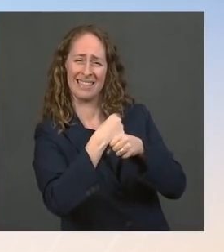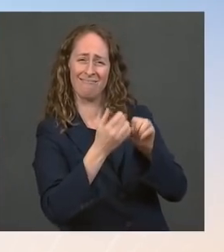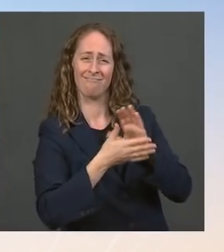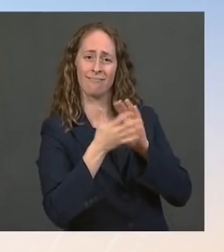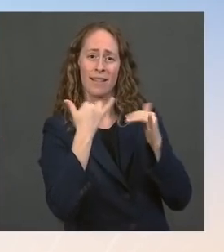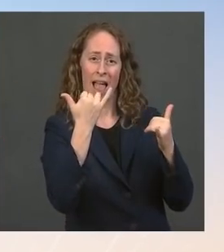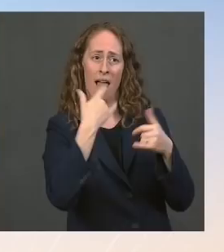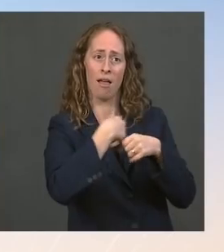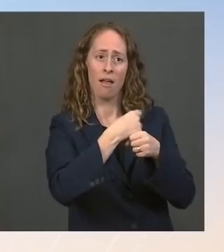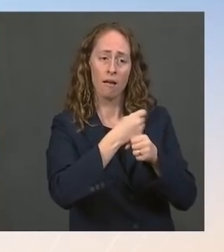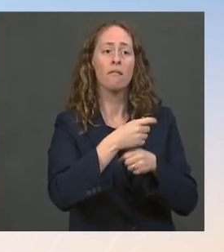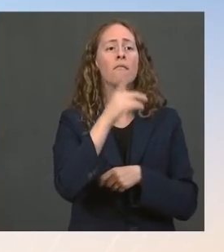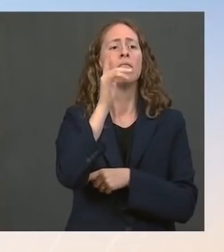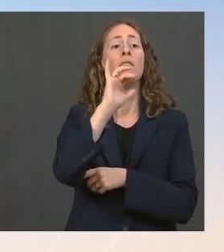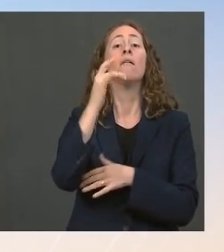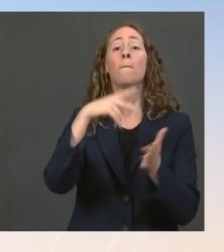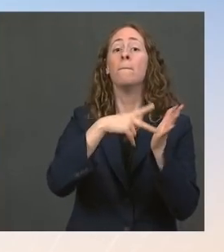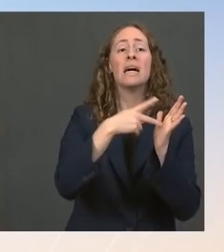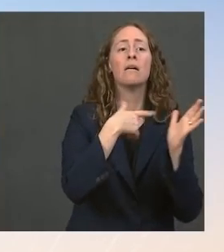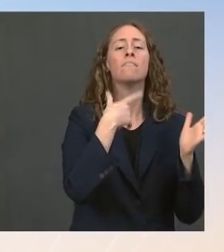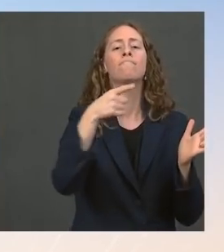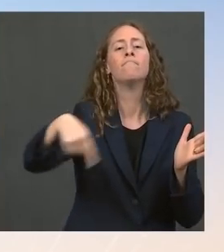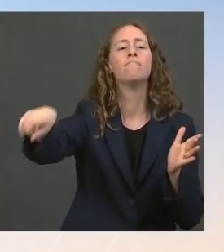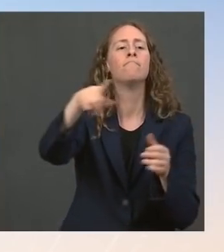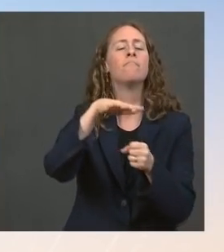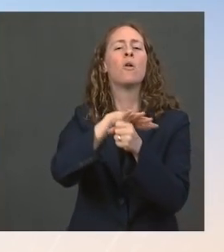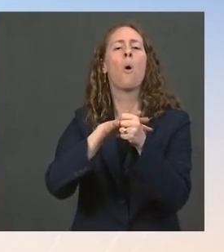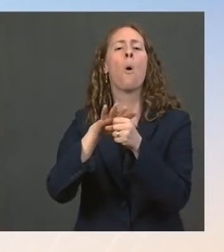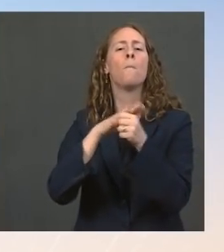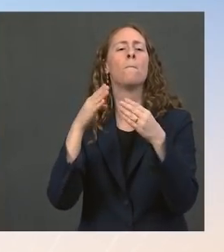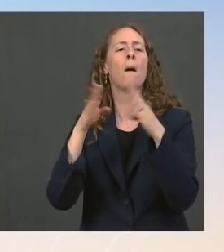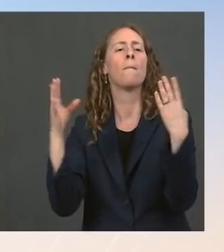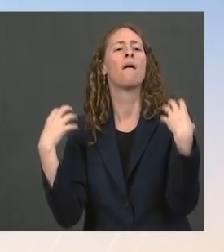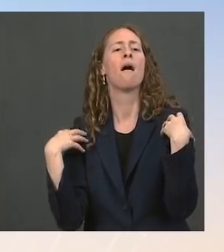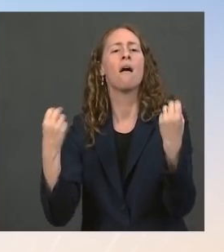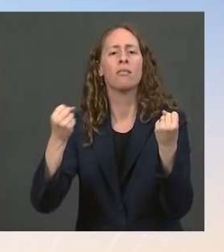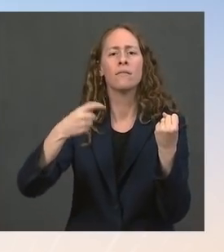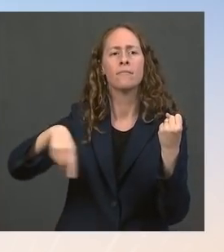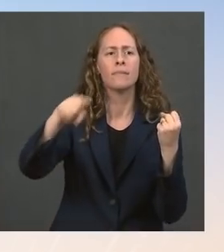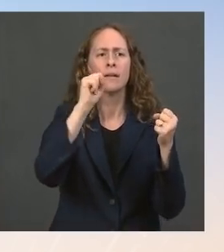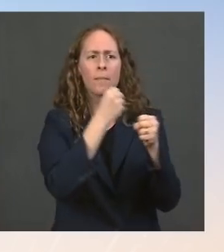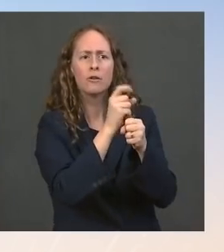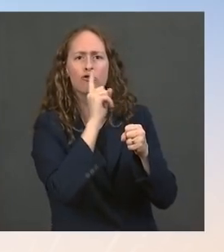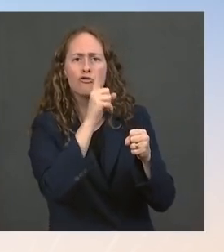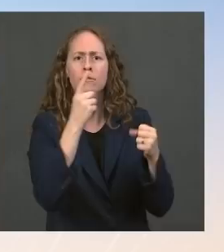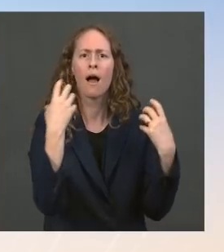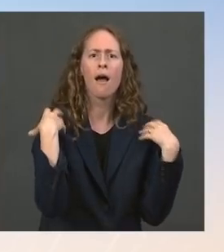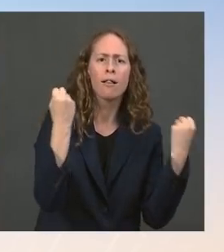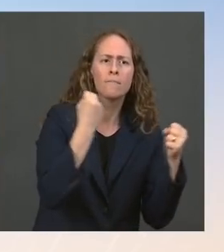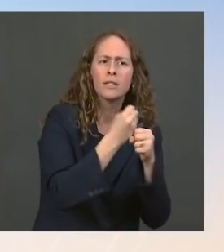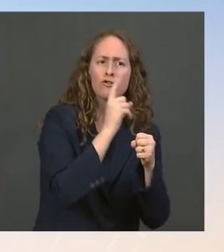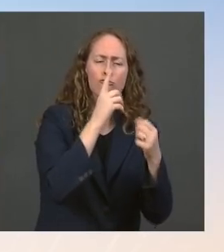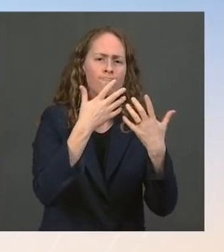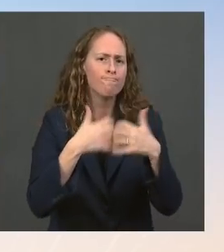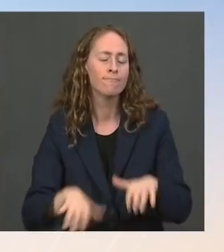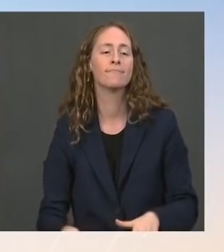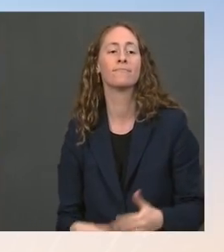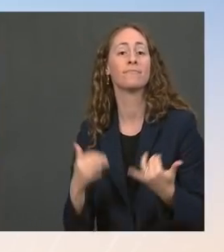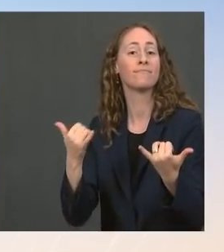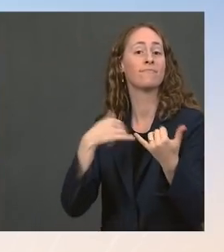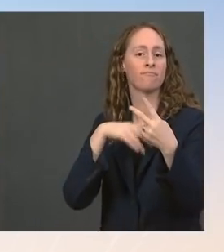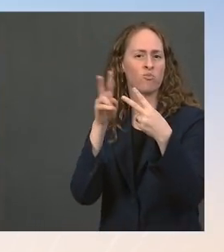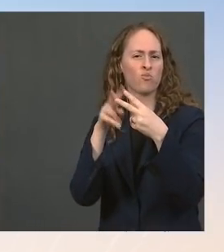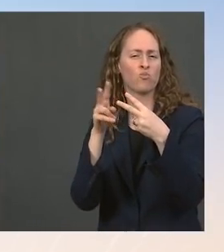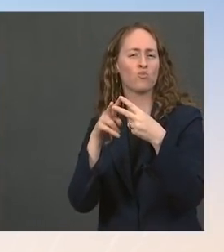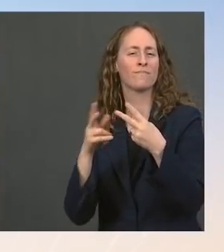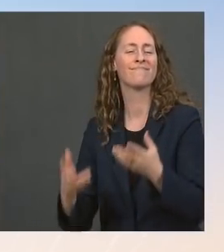local public health response and worker safety. Why don't you kick us off? Thanks, Jen. Two questions, both on budget. One,